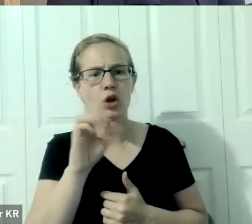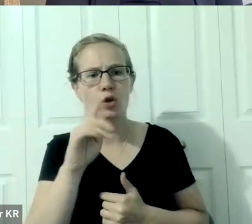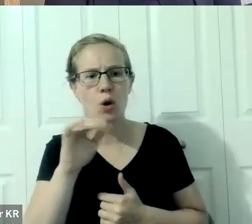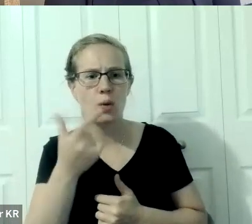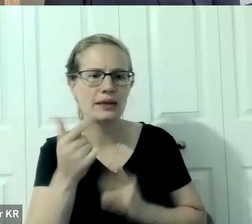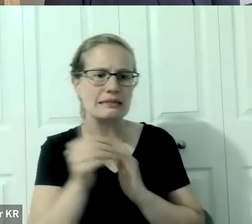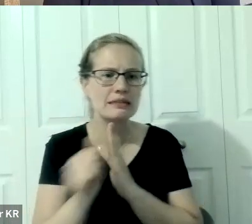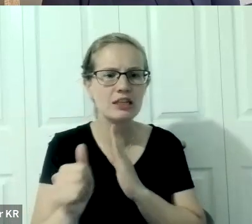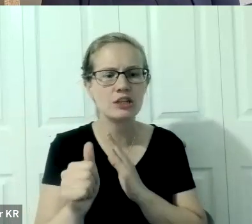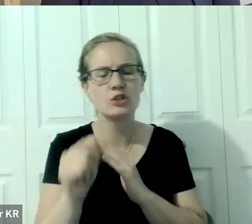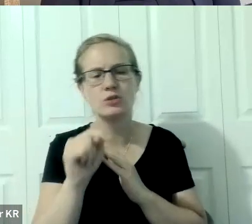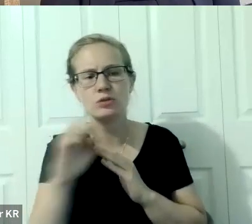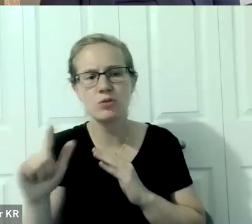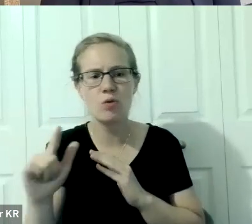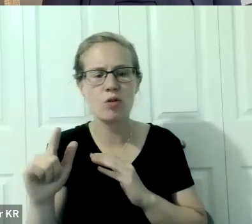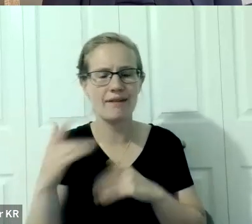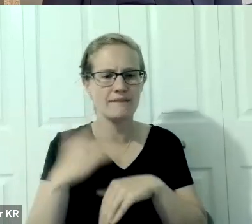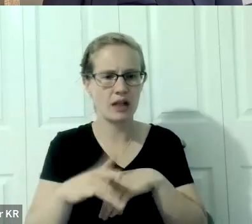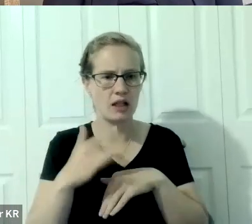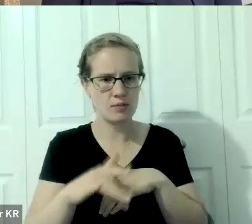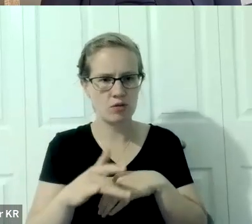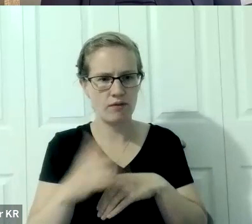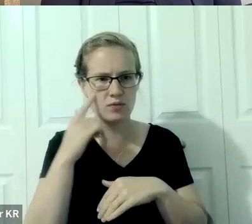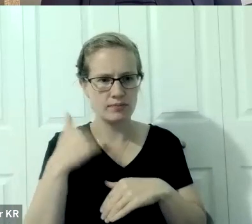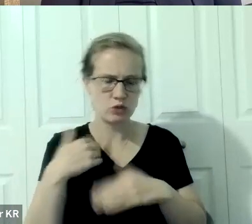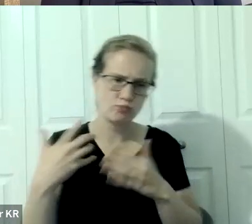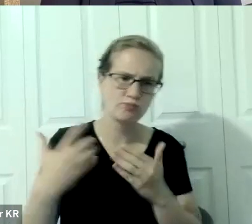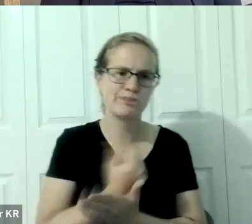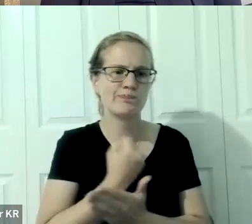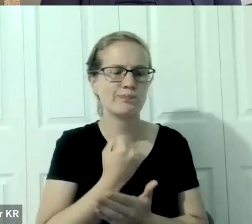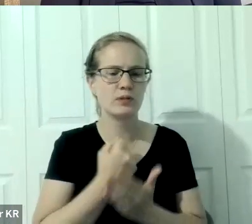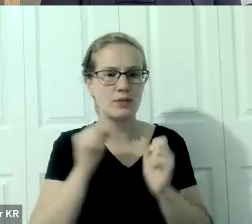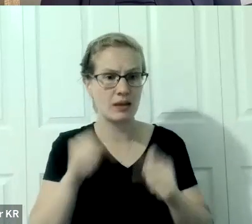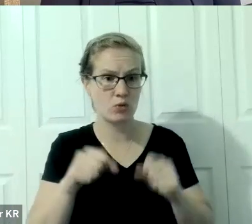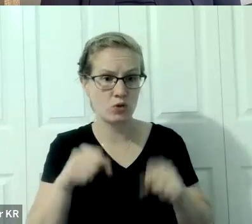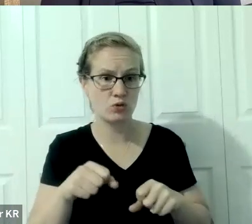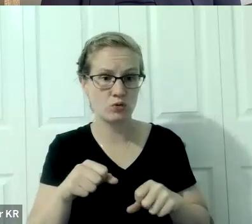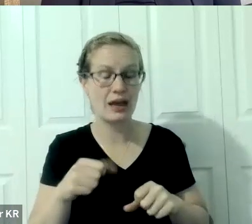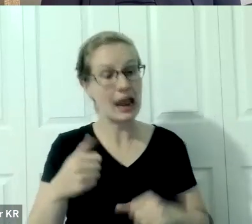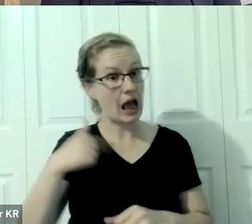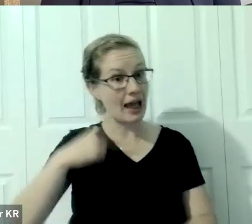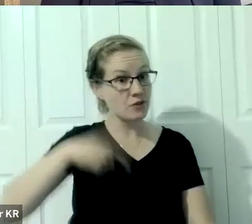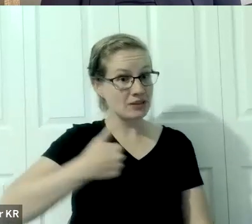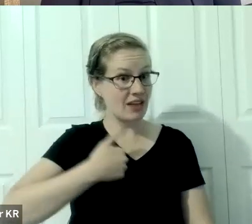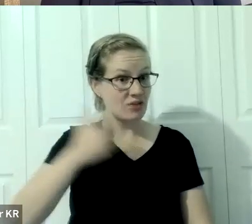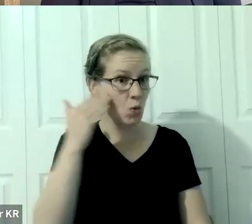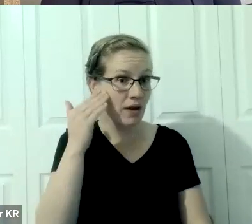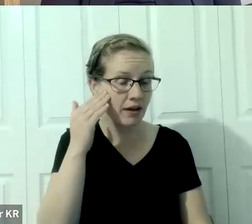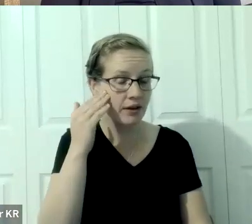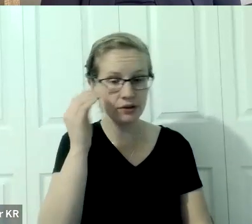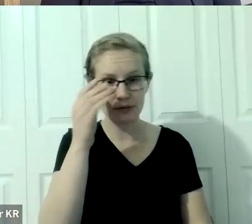are the tools that are available to me to be able to be? And I have to be self-aware